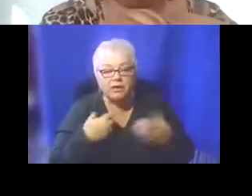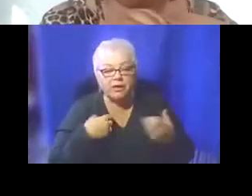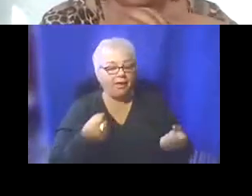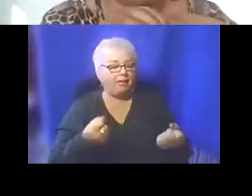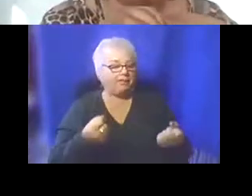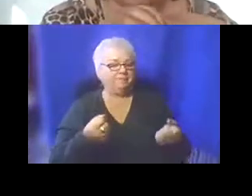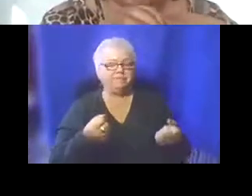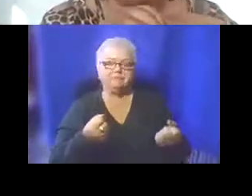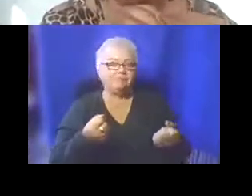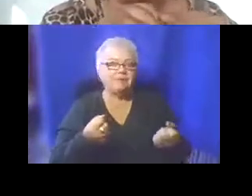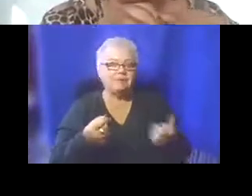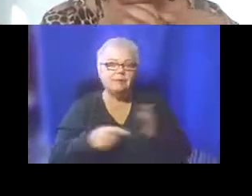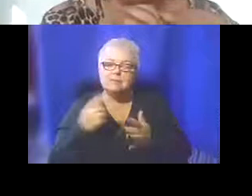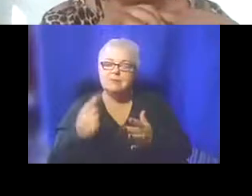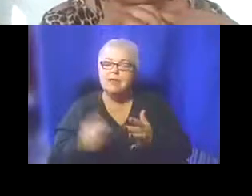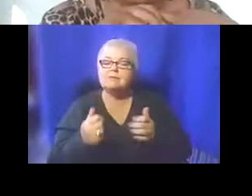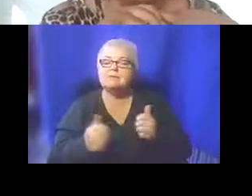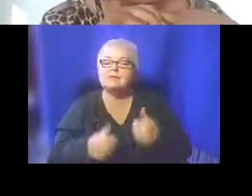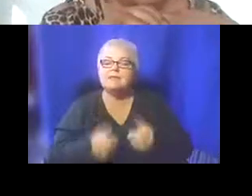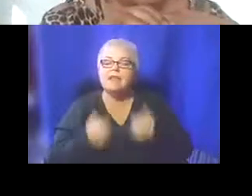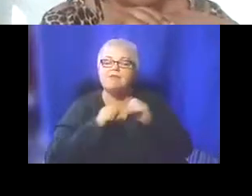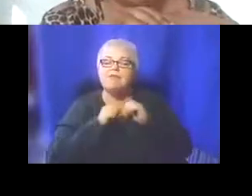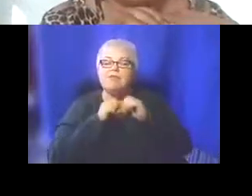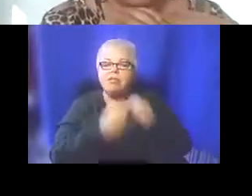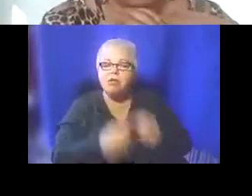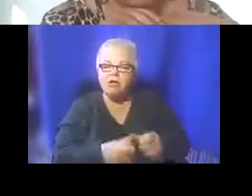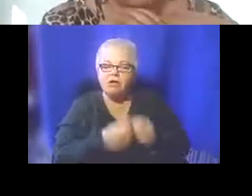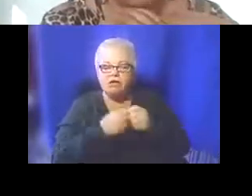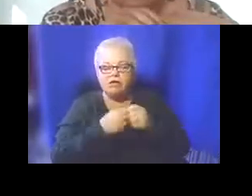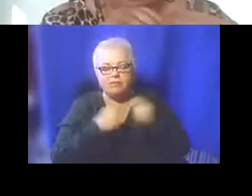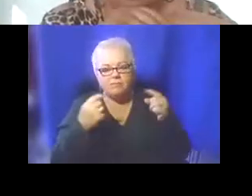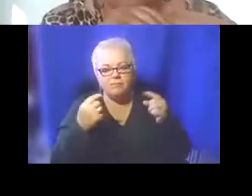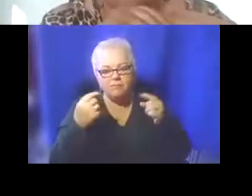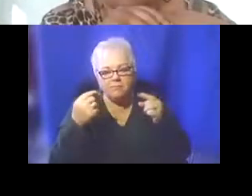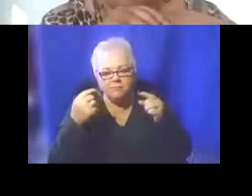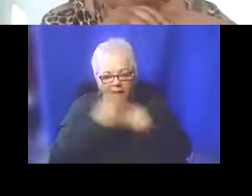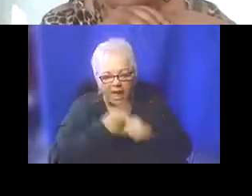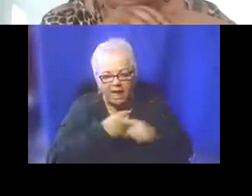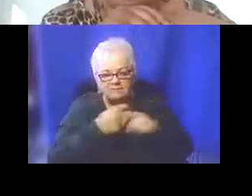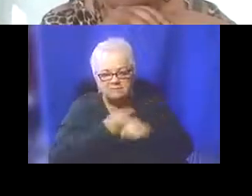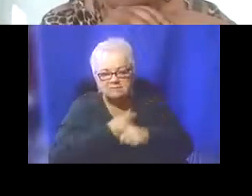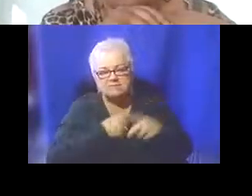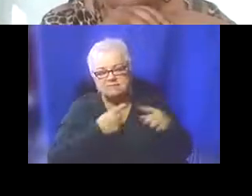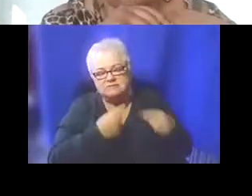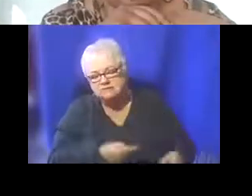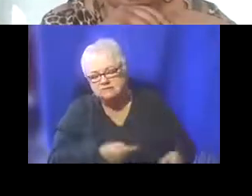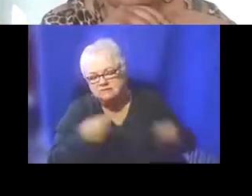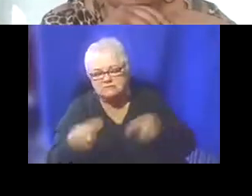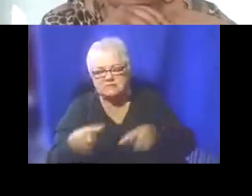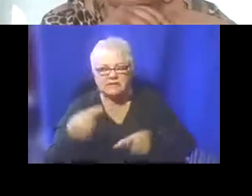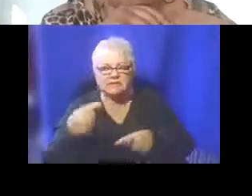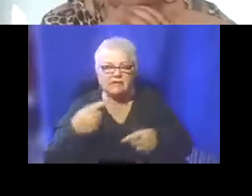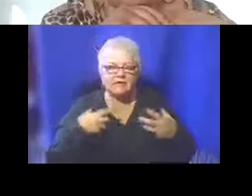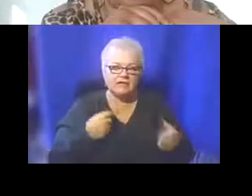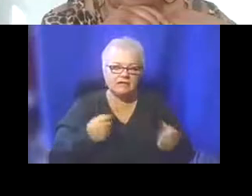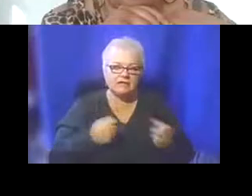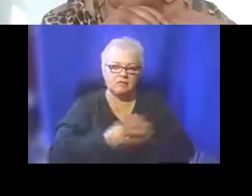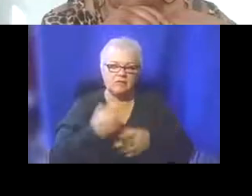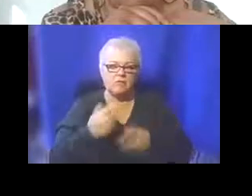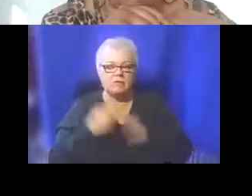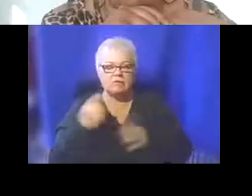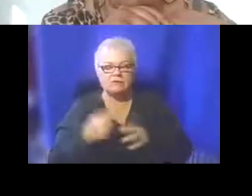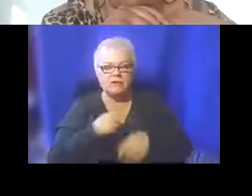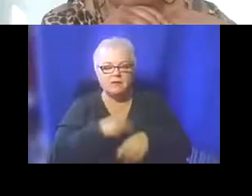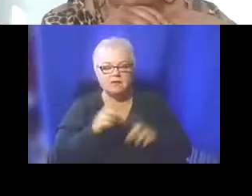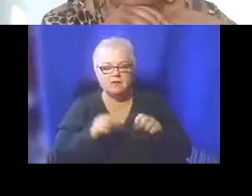be lifelong battles with healing and growth. I remember I did a ride along with